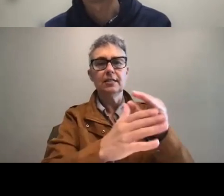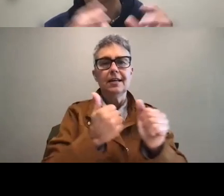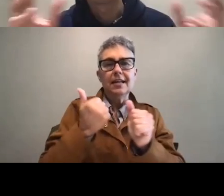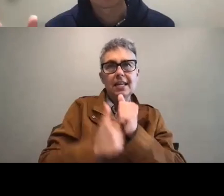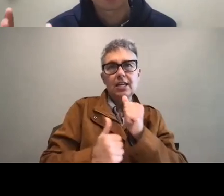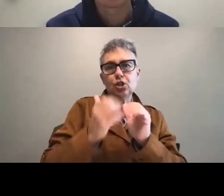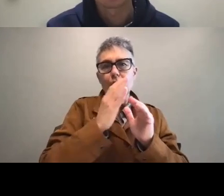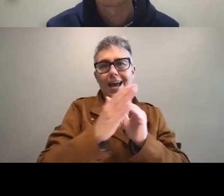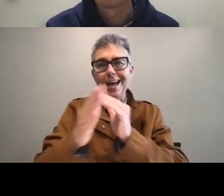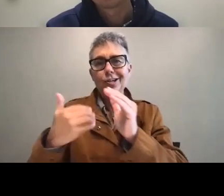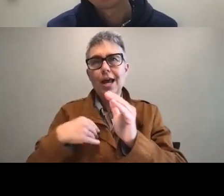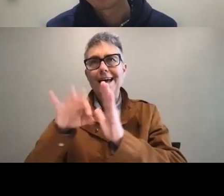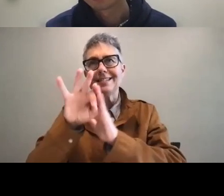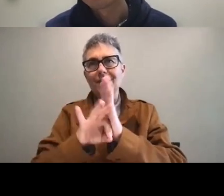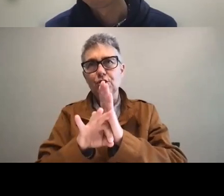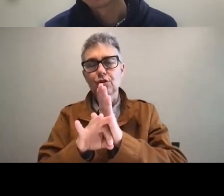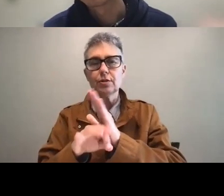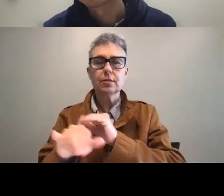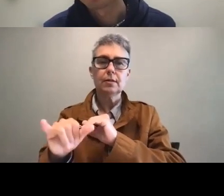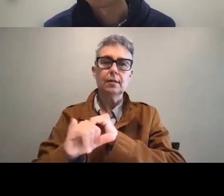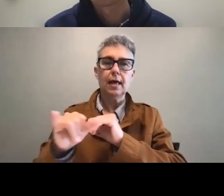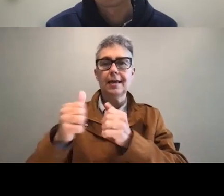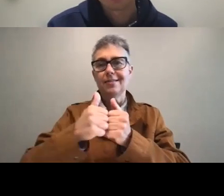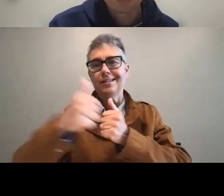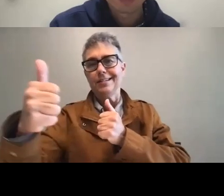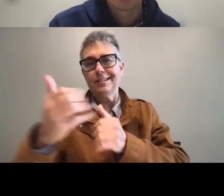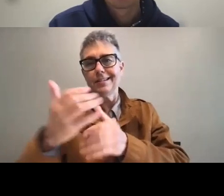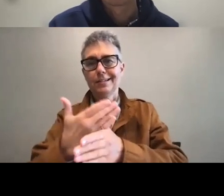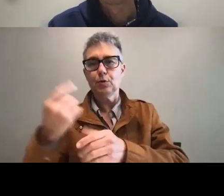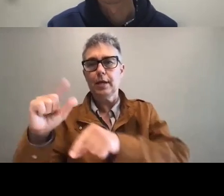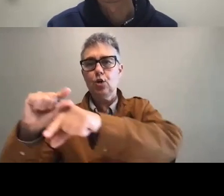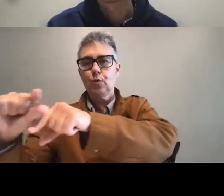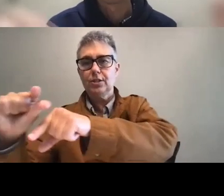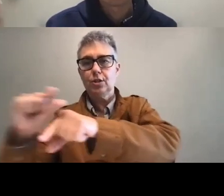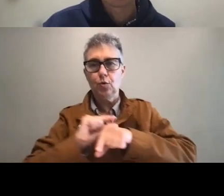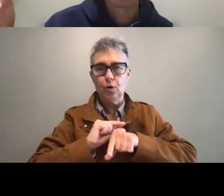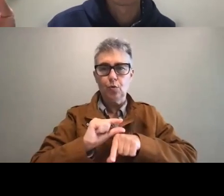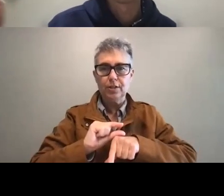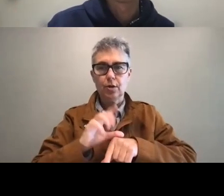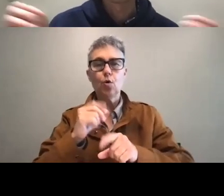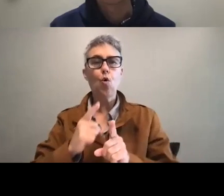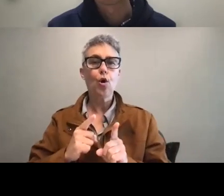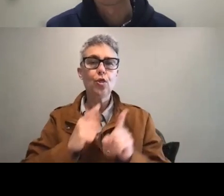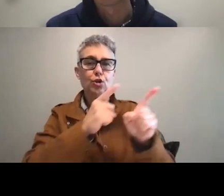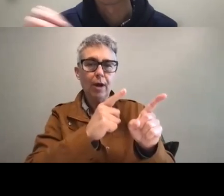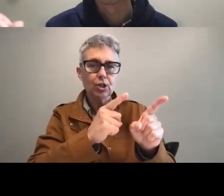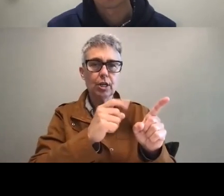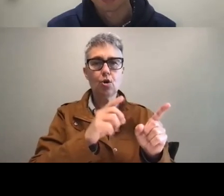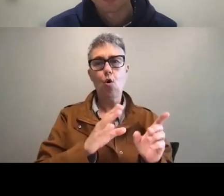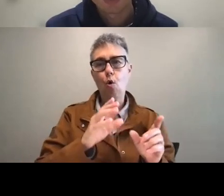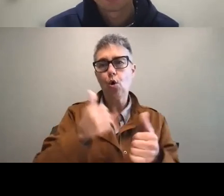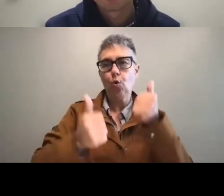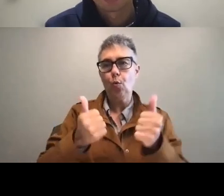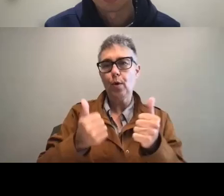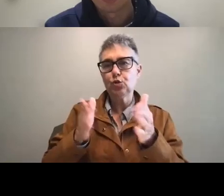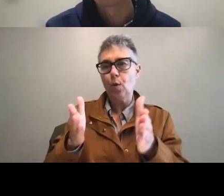some features like the distance between the two residues, or what's the direction or orientation between the two